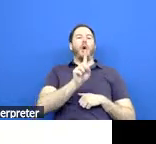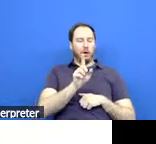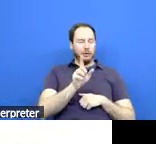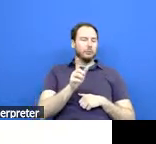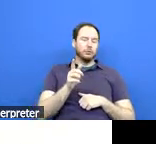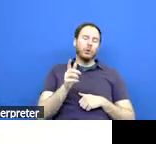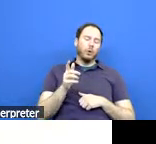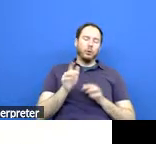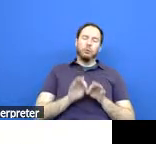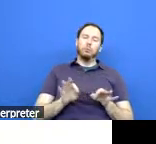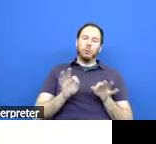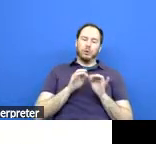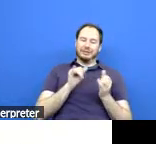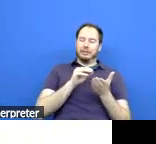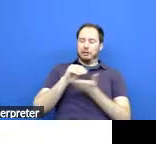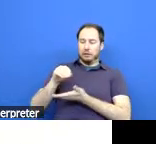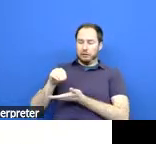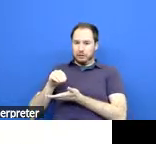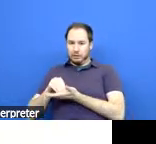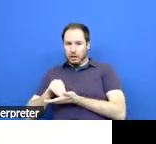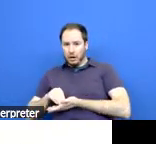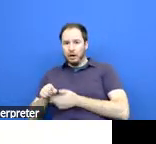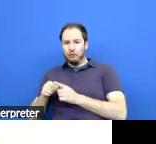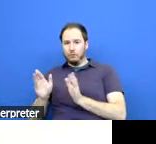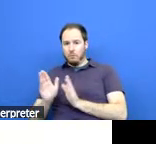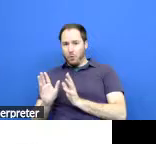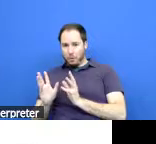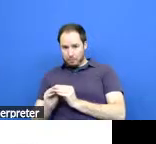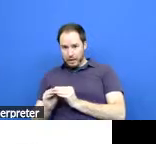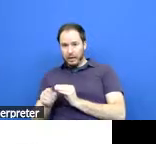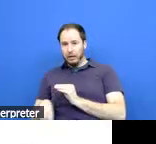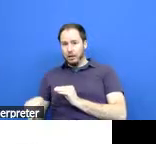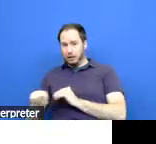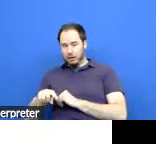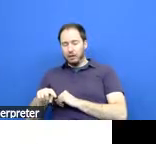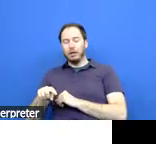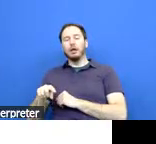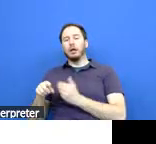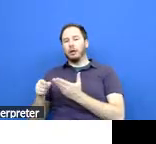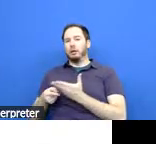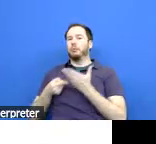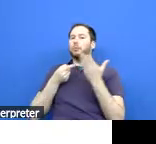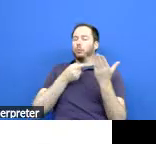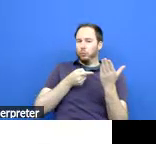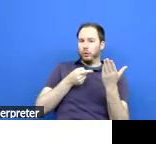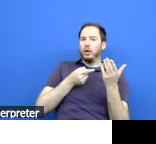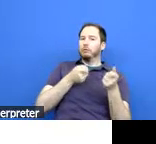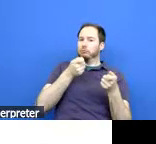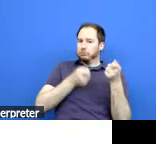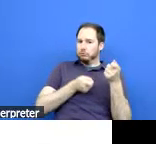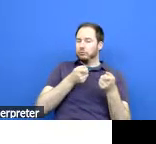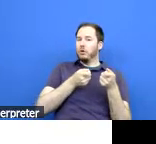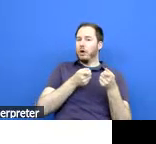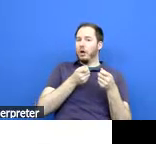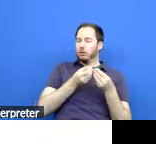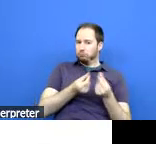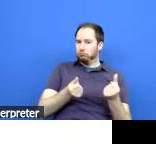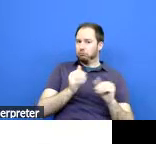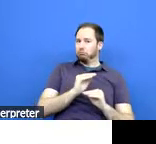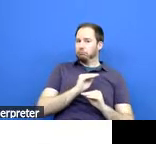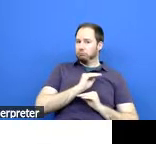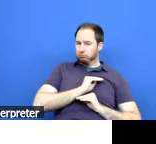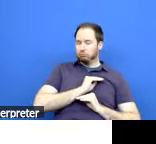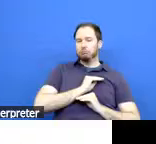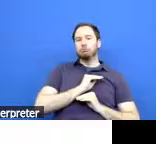so we just find it's very important to get that feedback from the immediate neighbors, make adjustments to the plan based on that feedback,